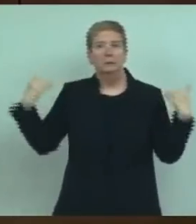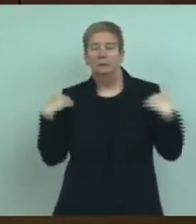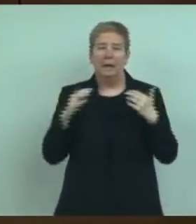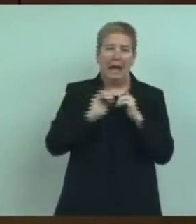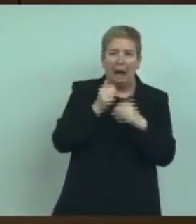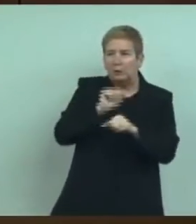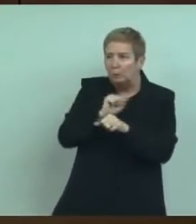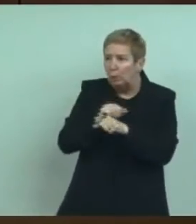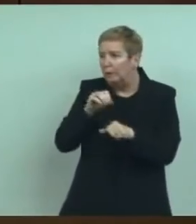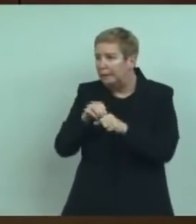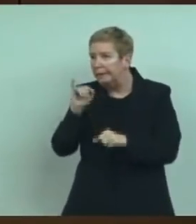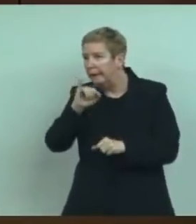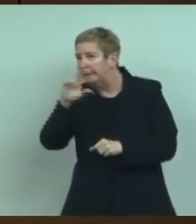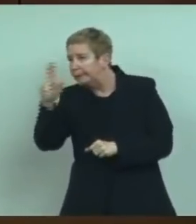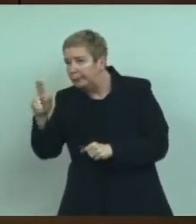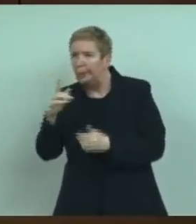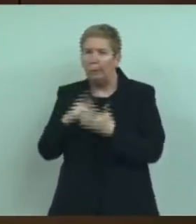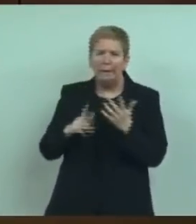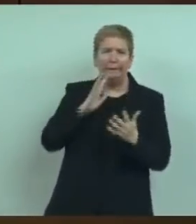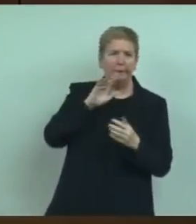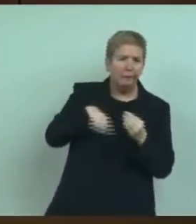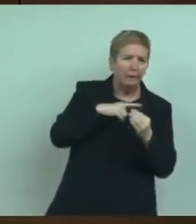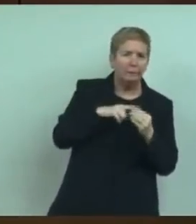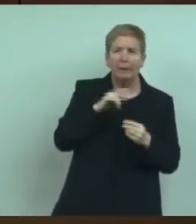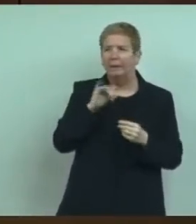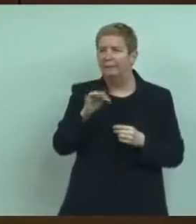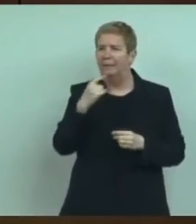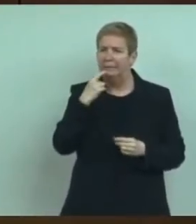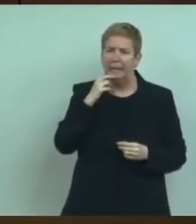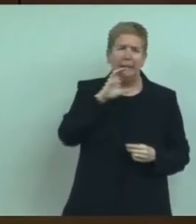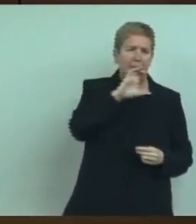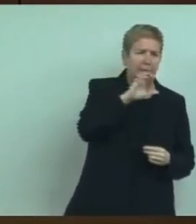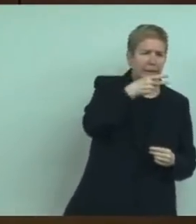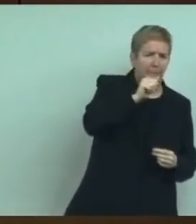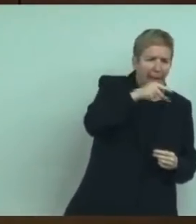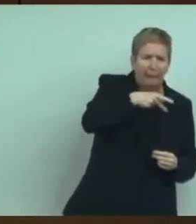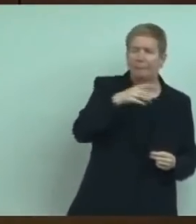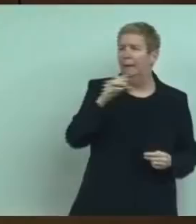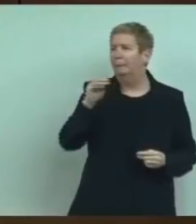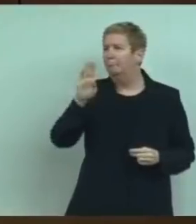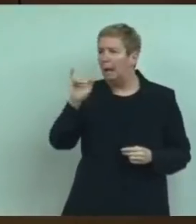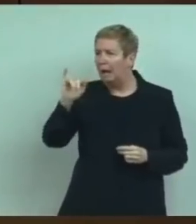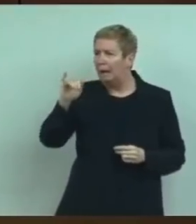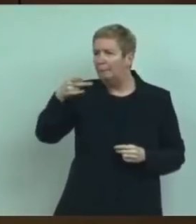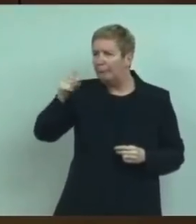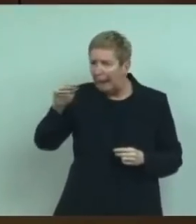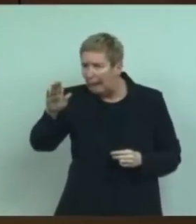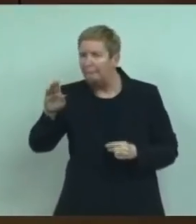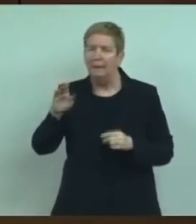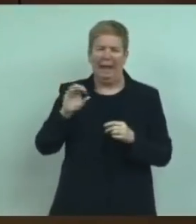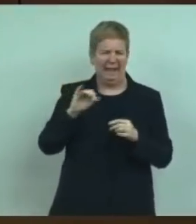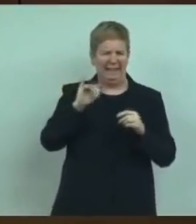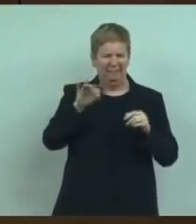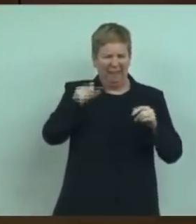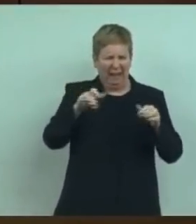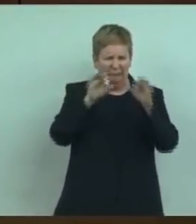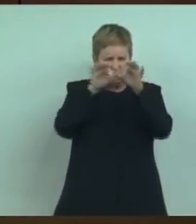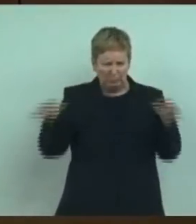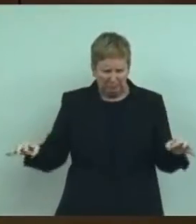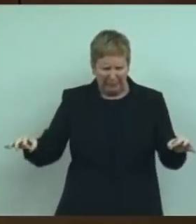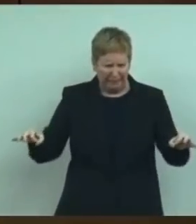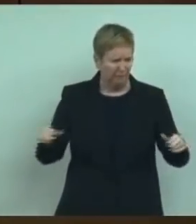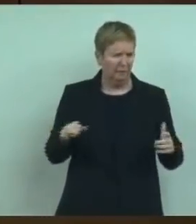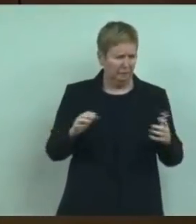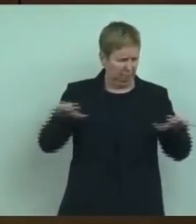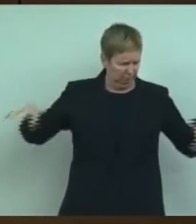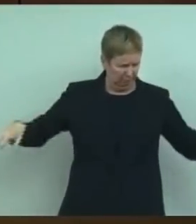in an ICU? What are they talking about when they talk about CPAPs and BiPAPs? And what are they talking about if they have to split? What does that look like? How is